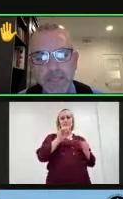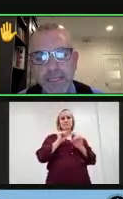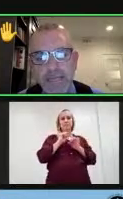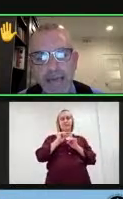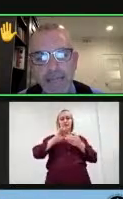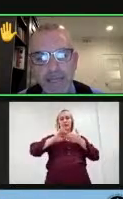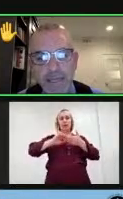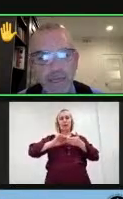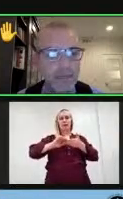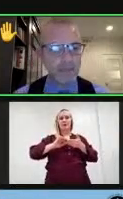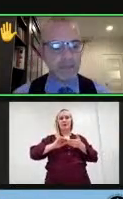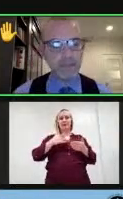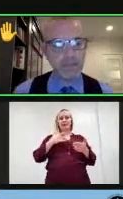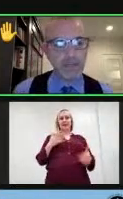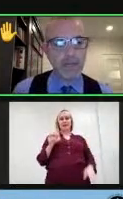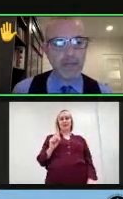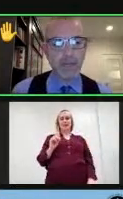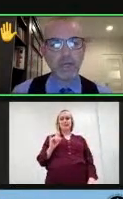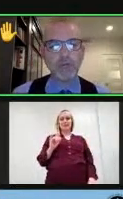to be syntactically